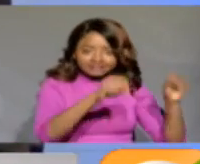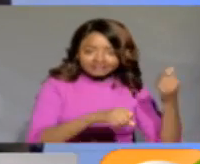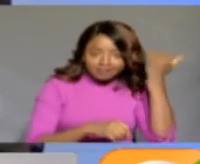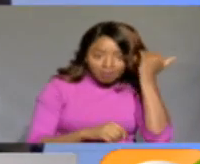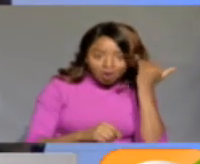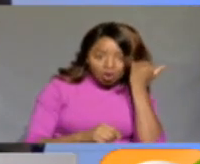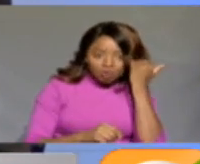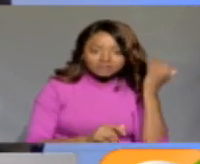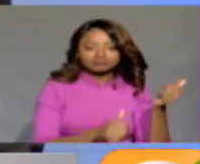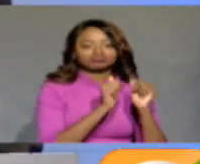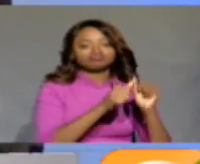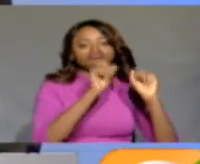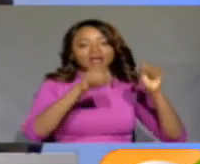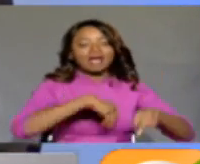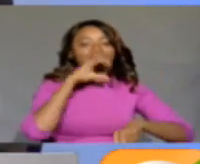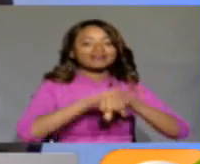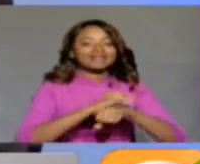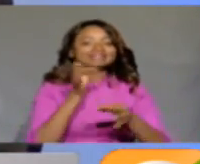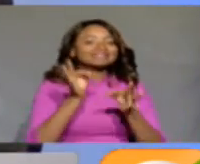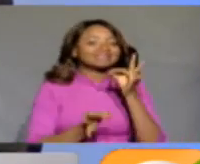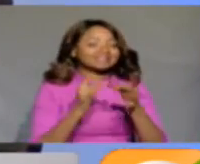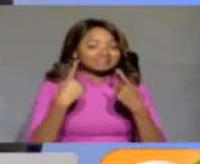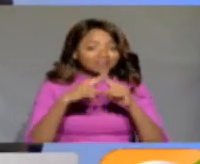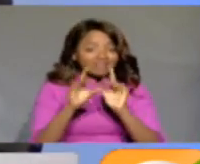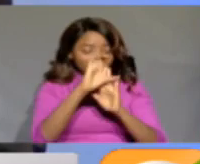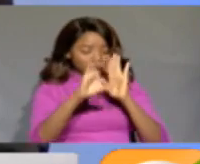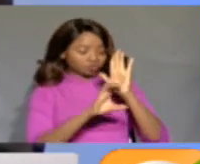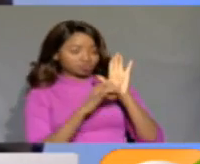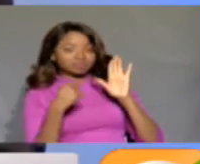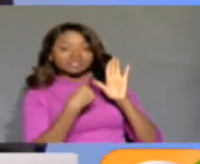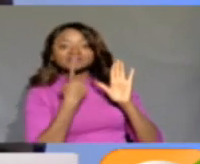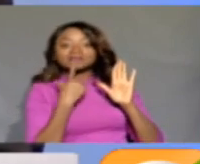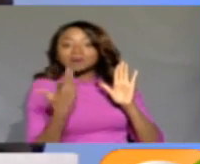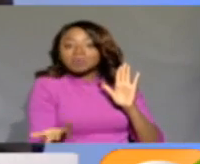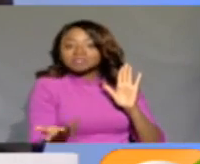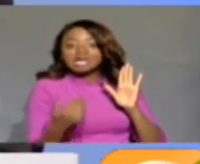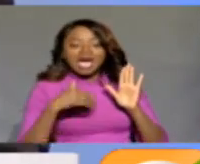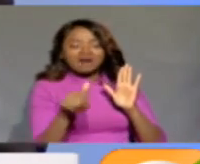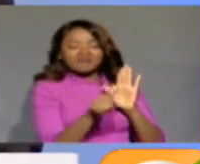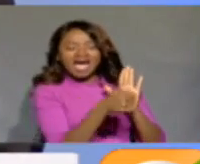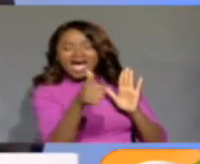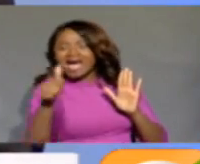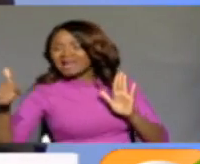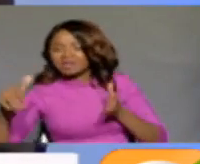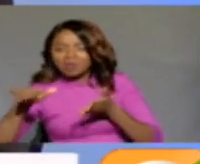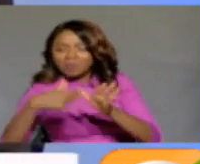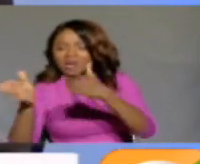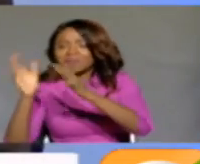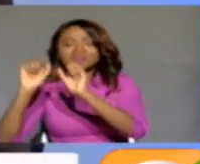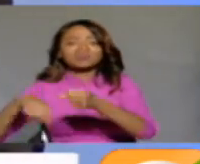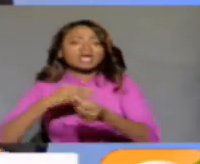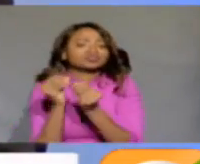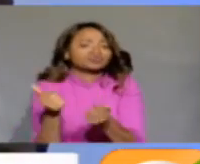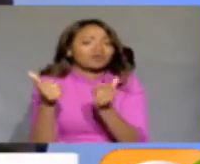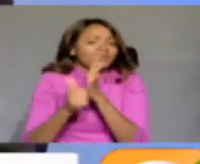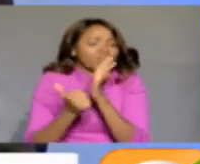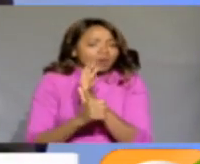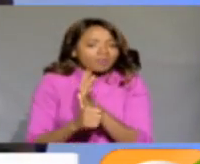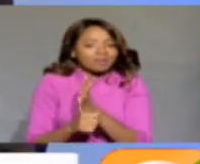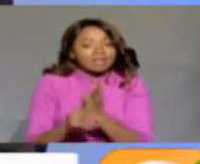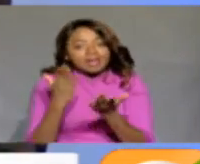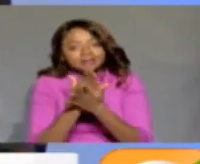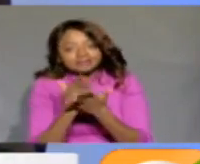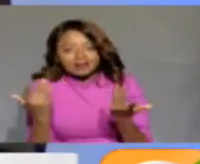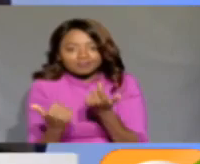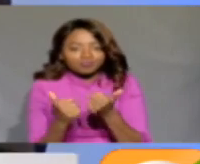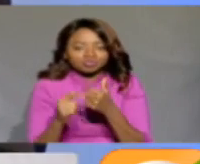court system that we will get justice. Yet Katiba itself has said you have other means or alternatives of solving a dispute. Some of